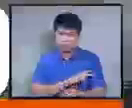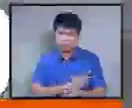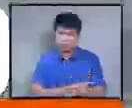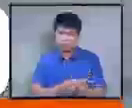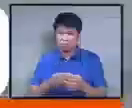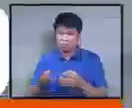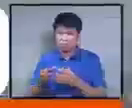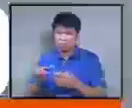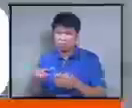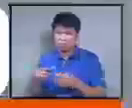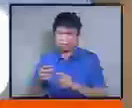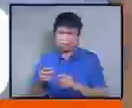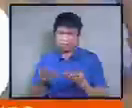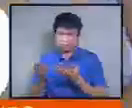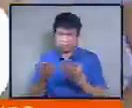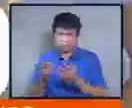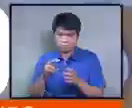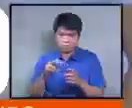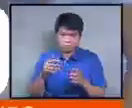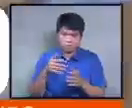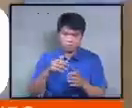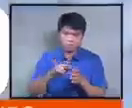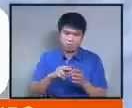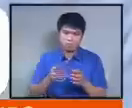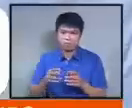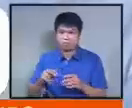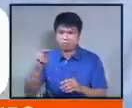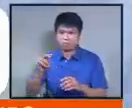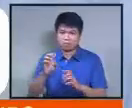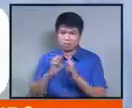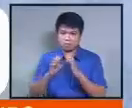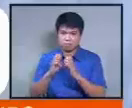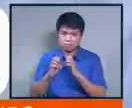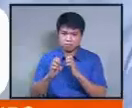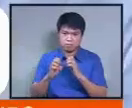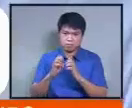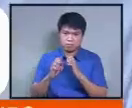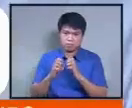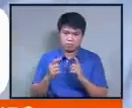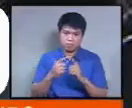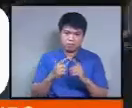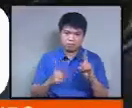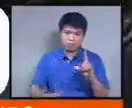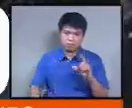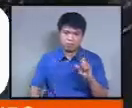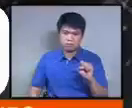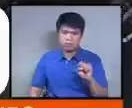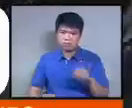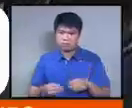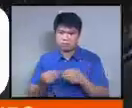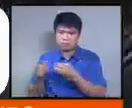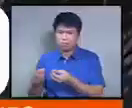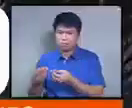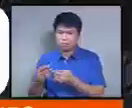mula North EDSA hanggang sa DLSAU campus. Air-conditioned ang mga E-Sakay na i-turn over kina